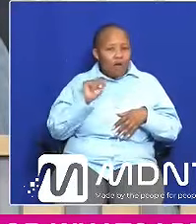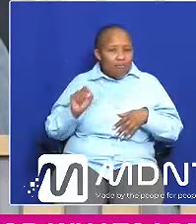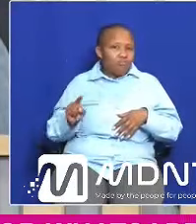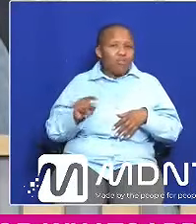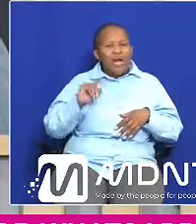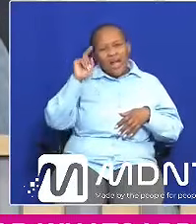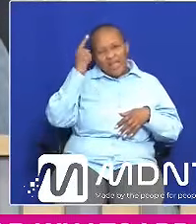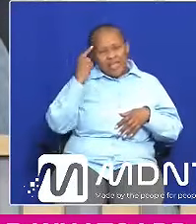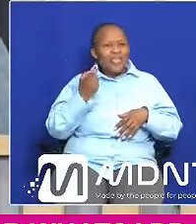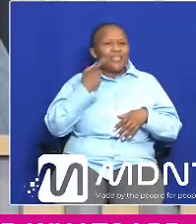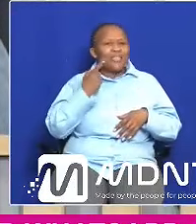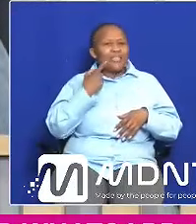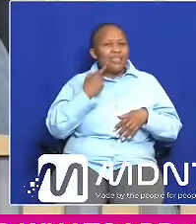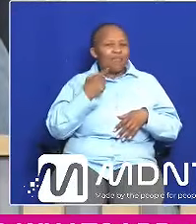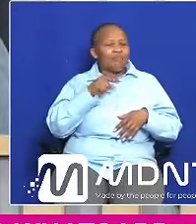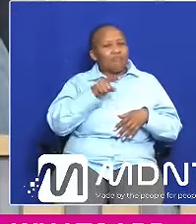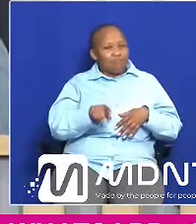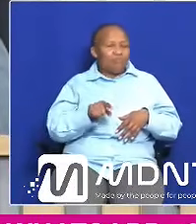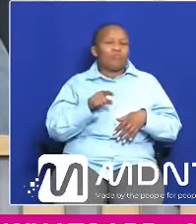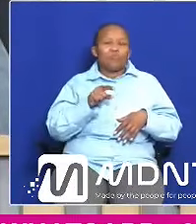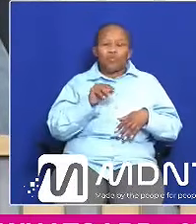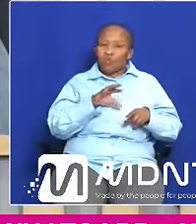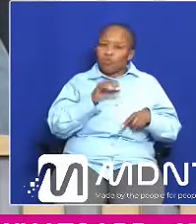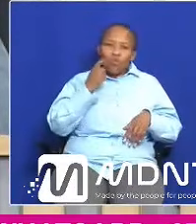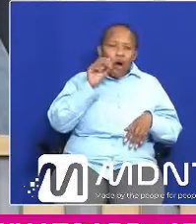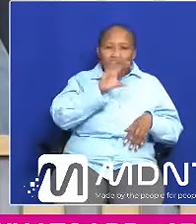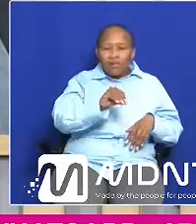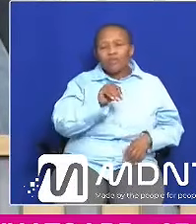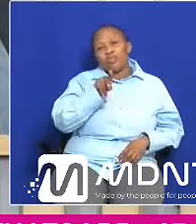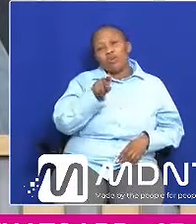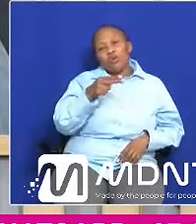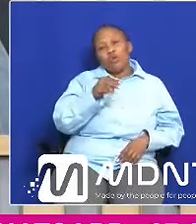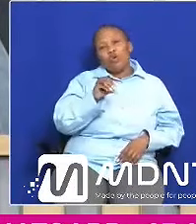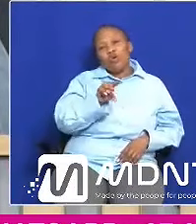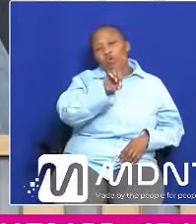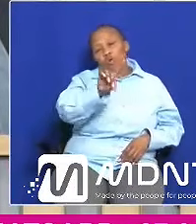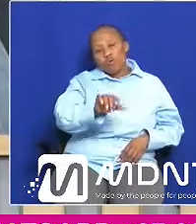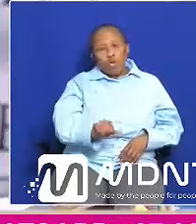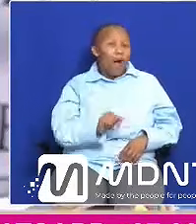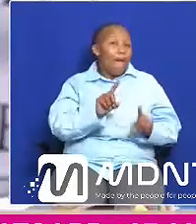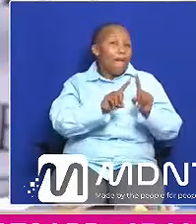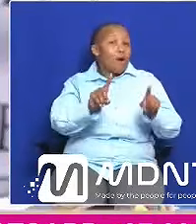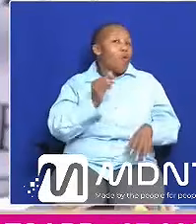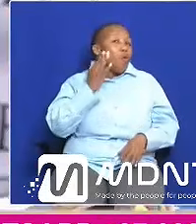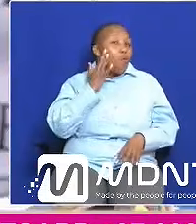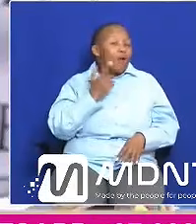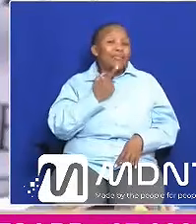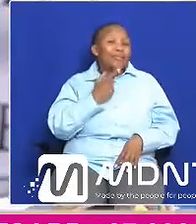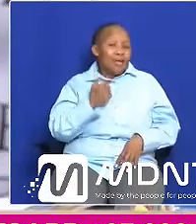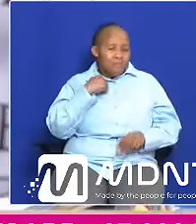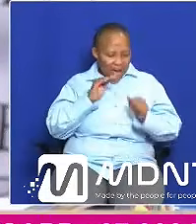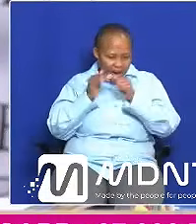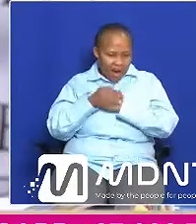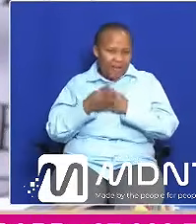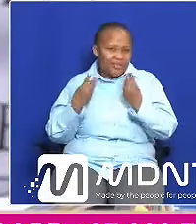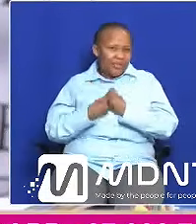is, then you can get to the bottom of this. But saying I'm hiding something, that is not fair. But Mr. Khoza didn't send these POPs,